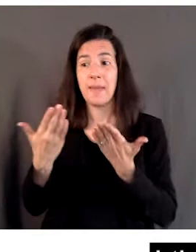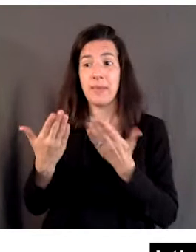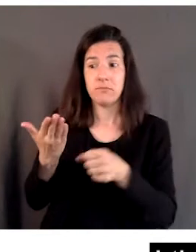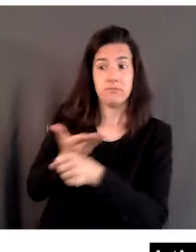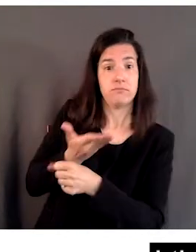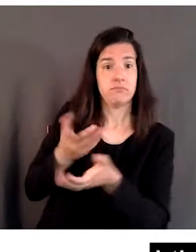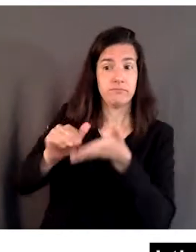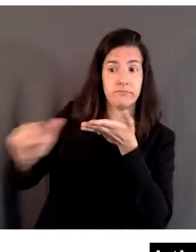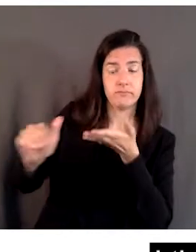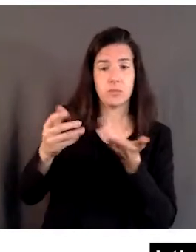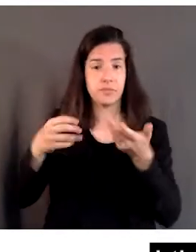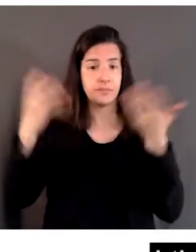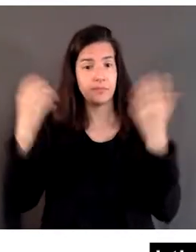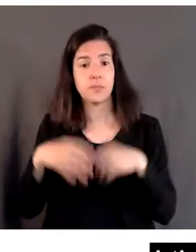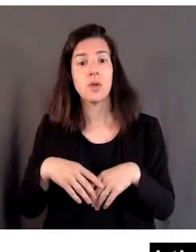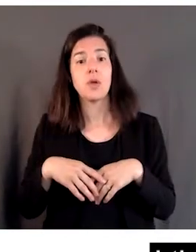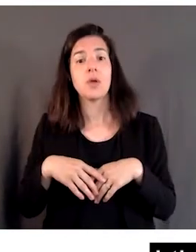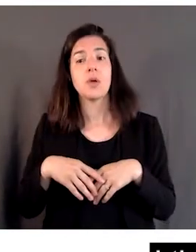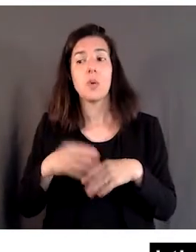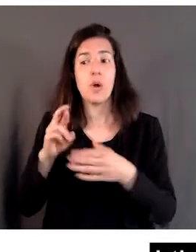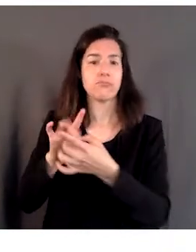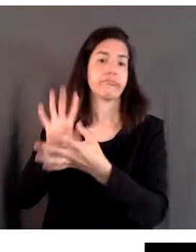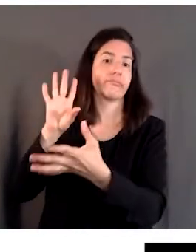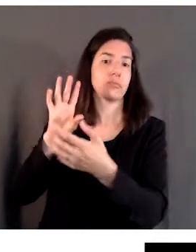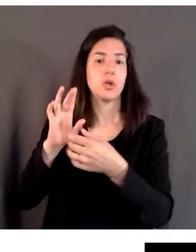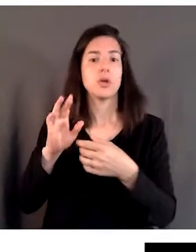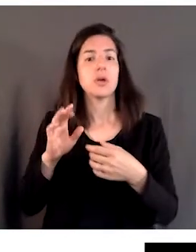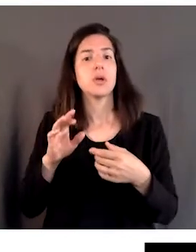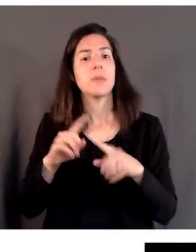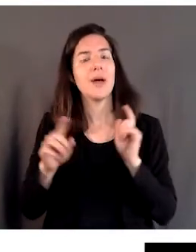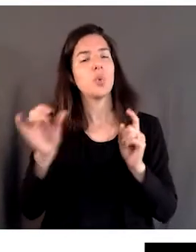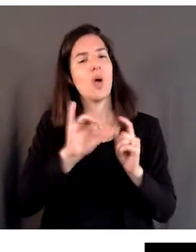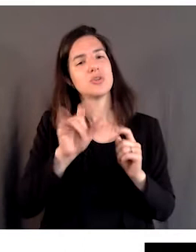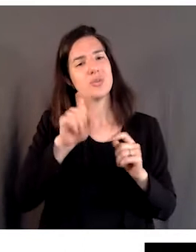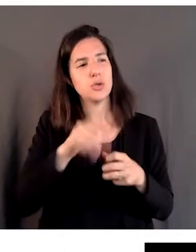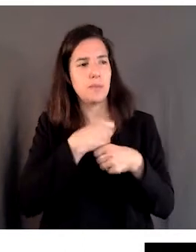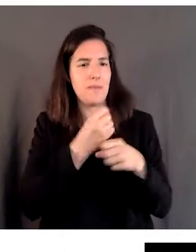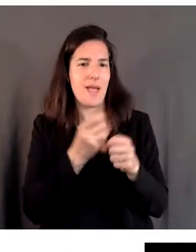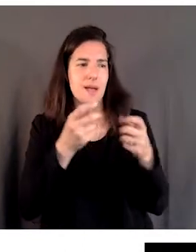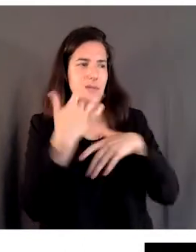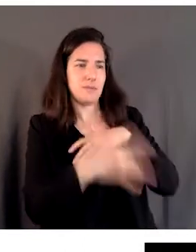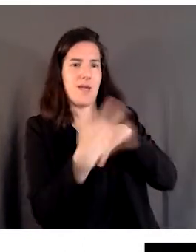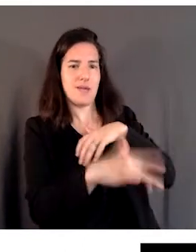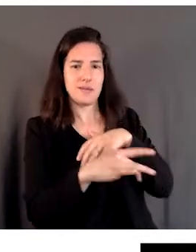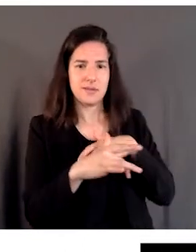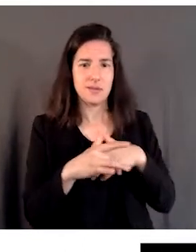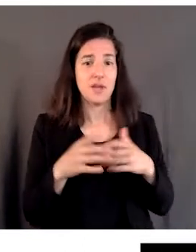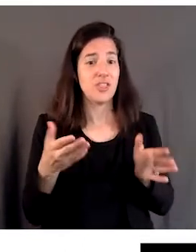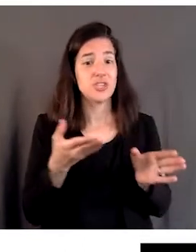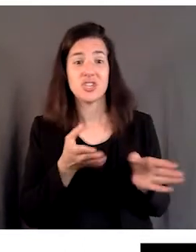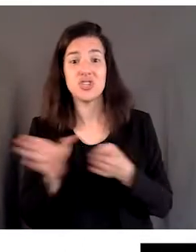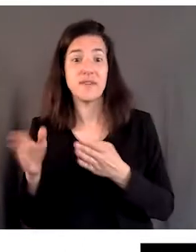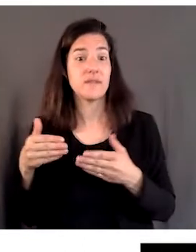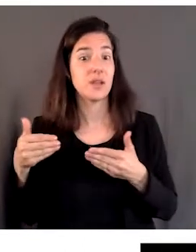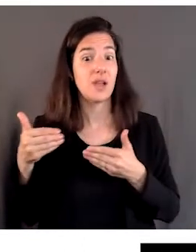about the other part of this is that you also need to make room. There's the shift coming. People